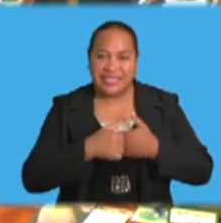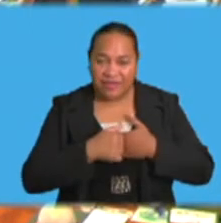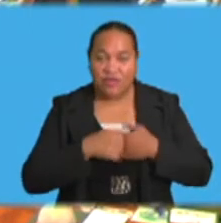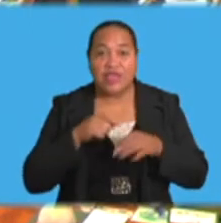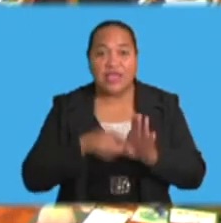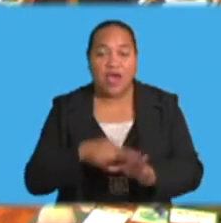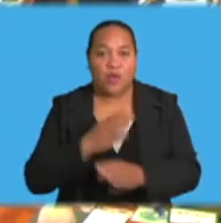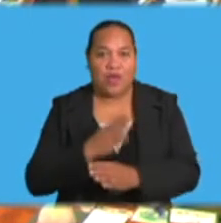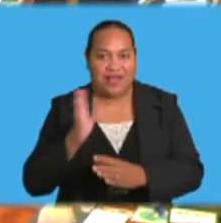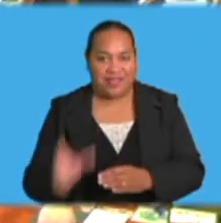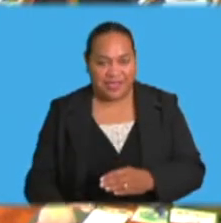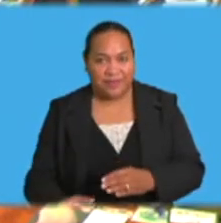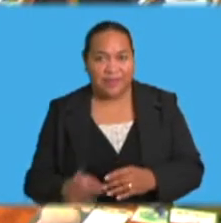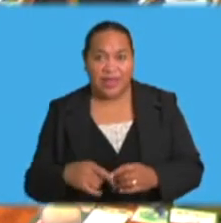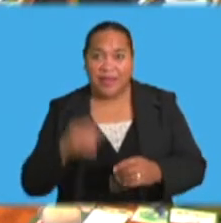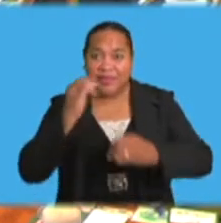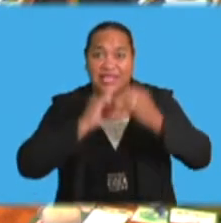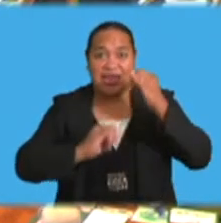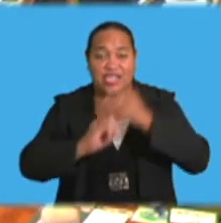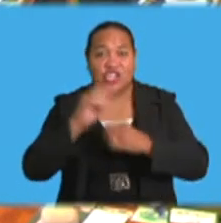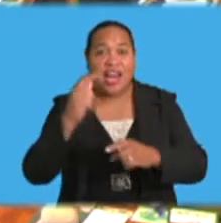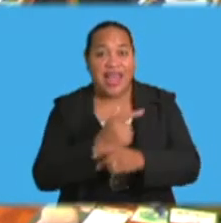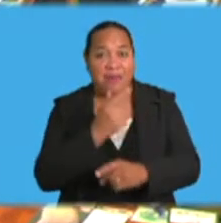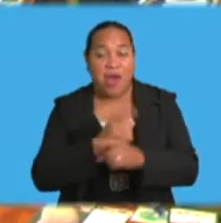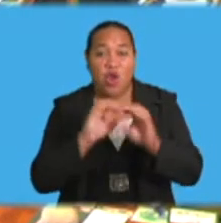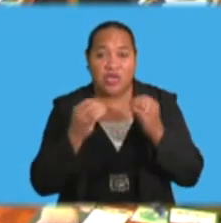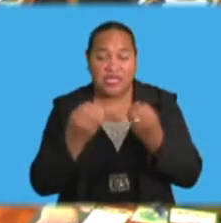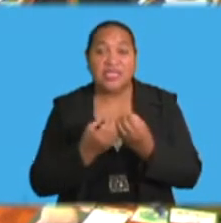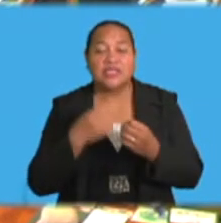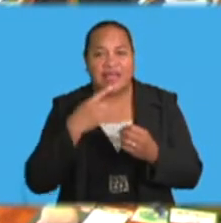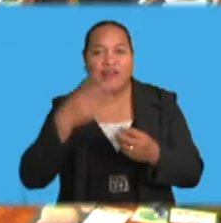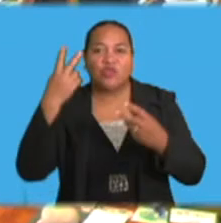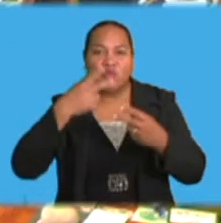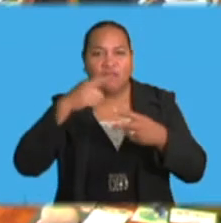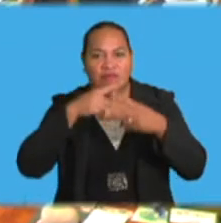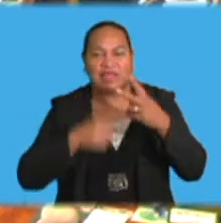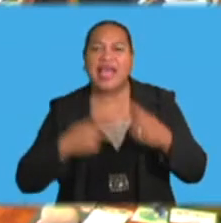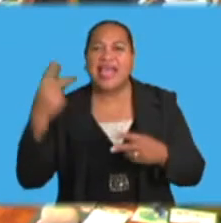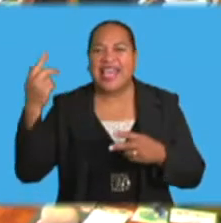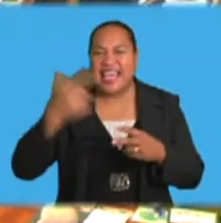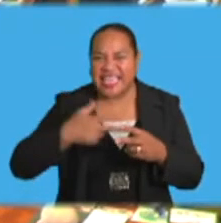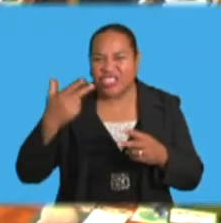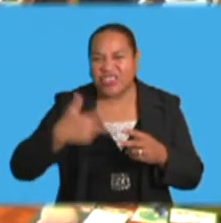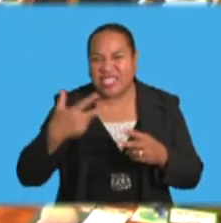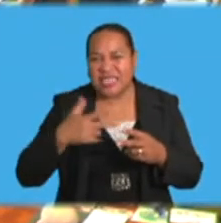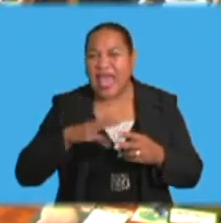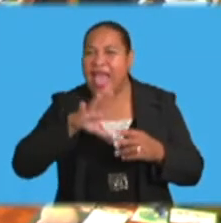workers. According to the International Labour Organization, there are 12 work-related injuries every second.